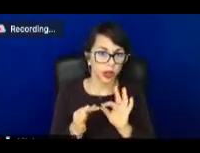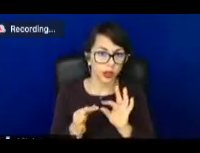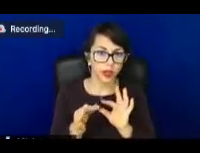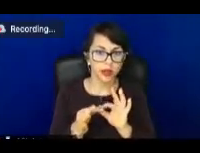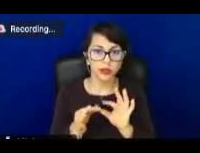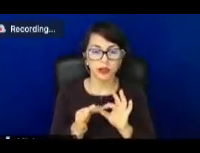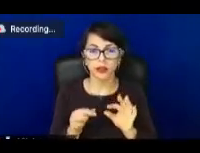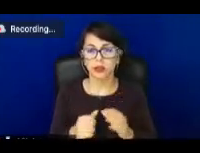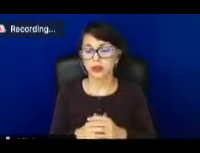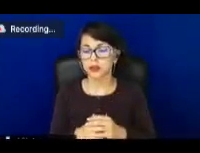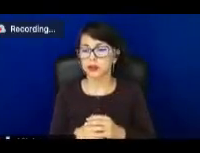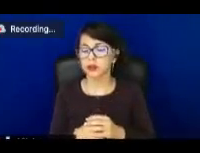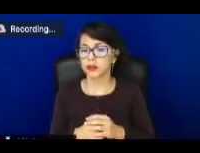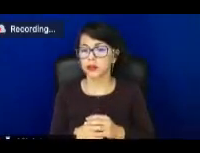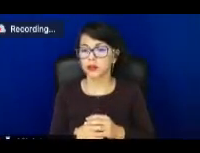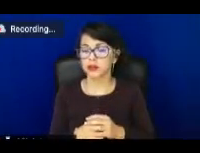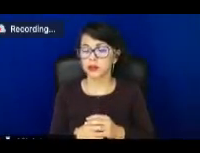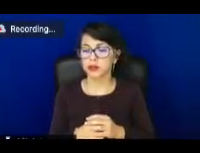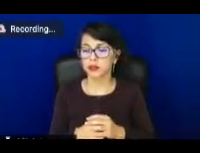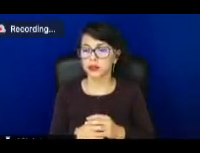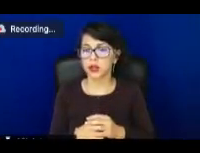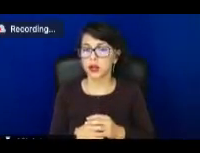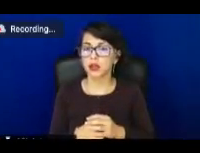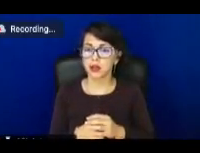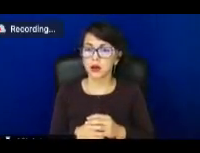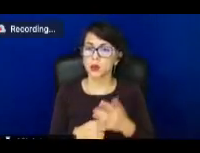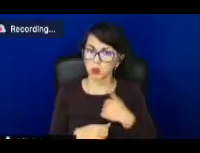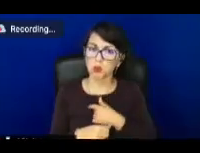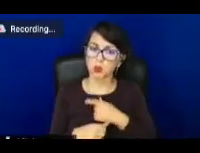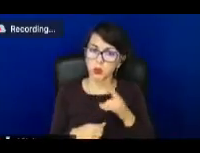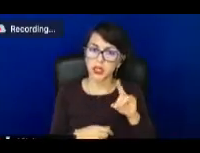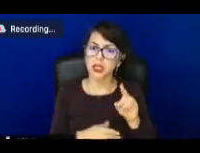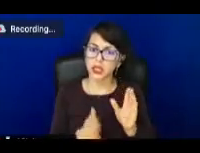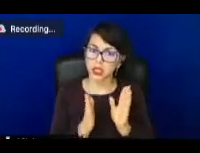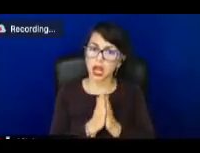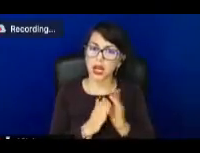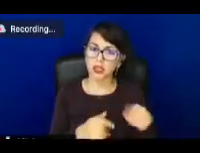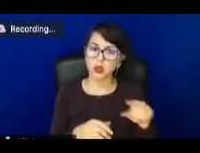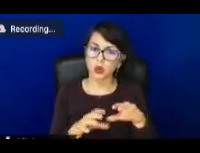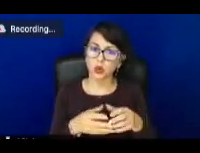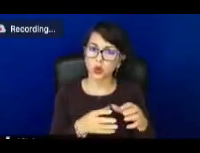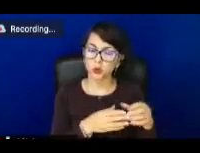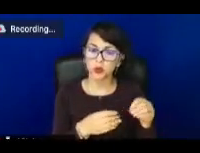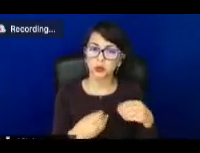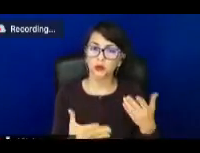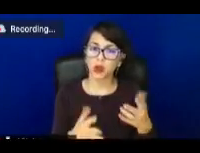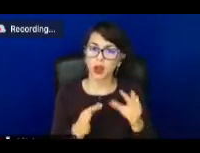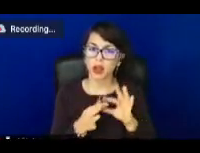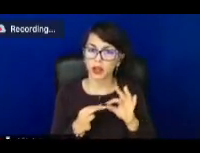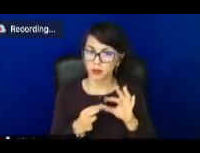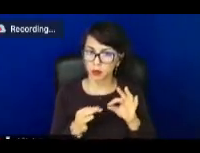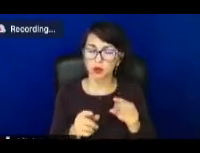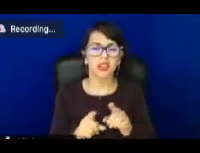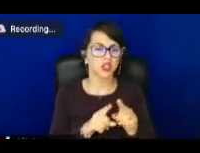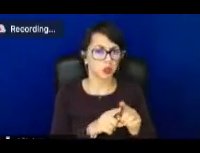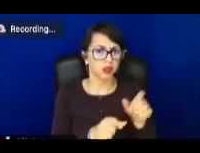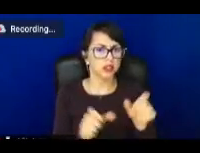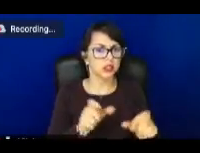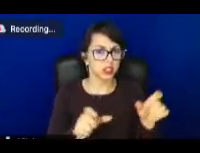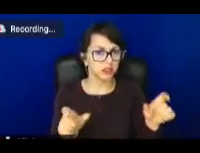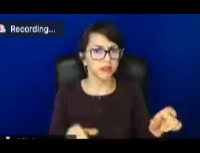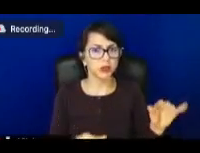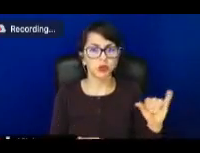enabled groups to provide their input as well as individuals. So